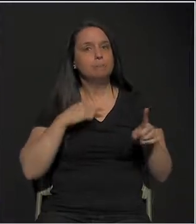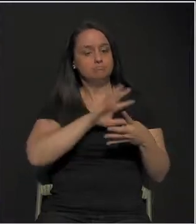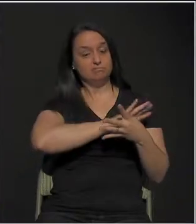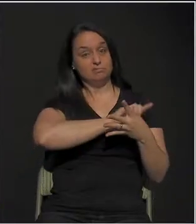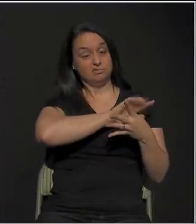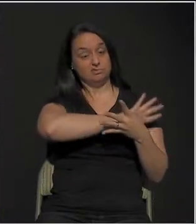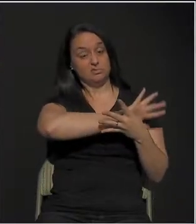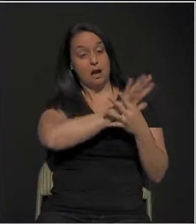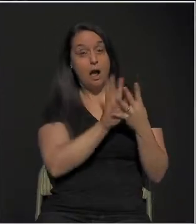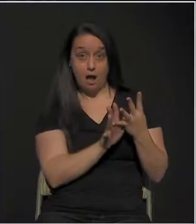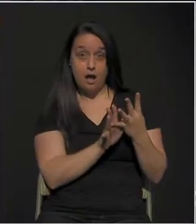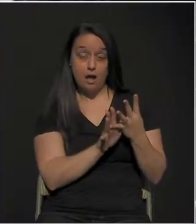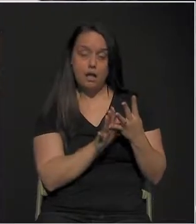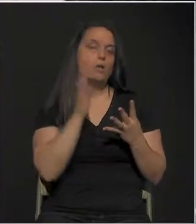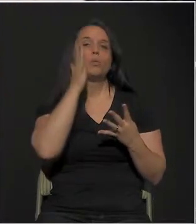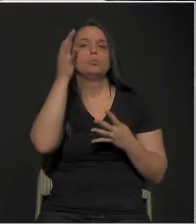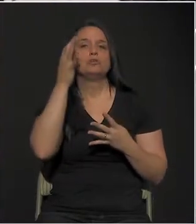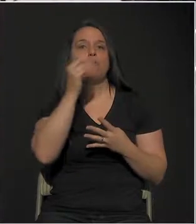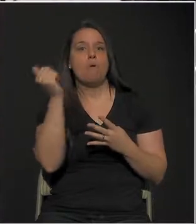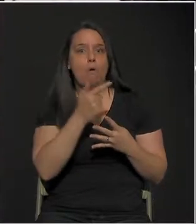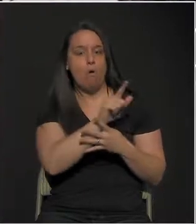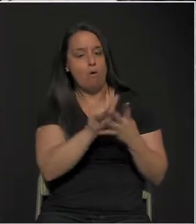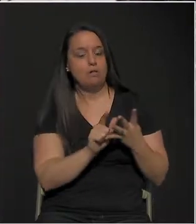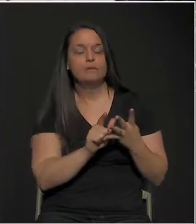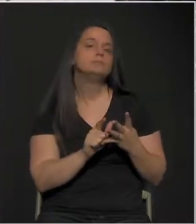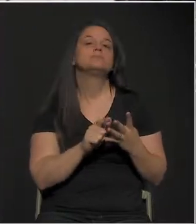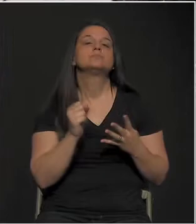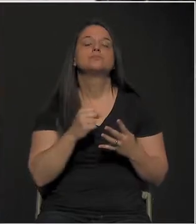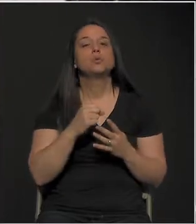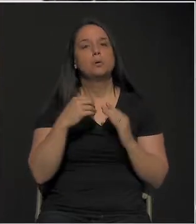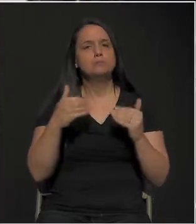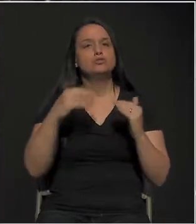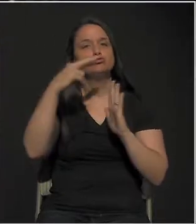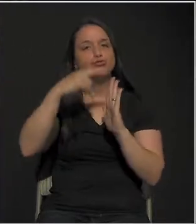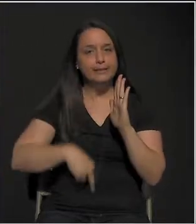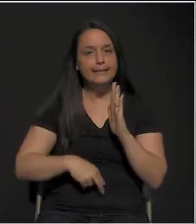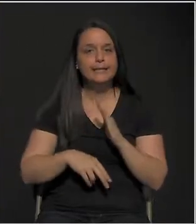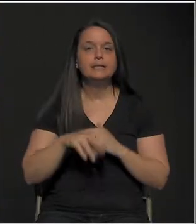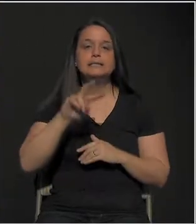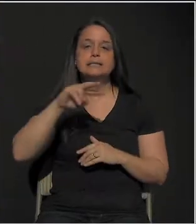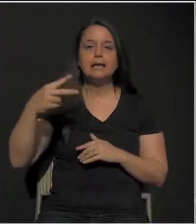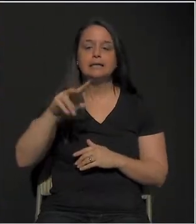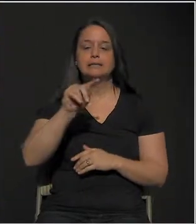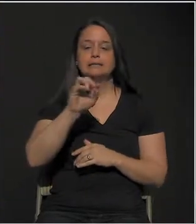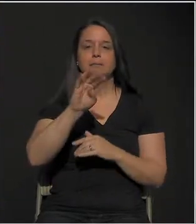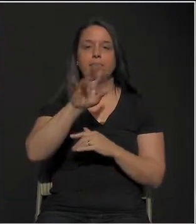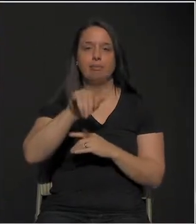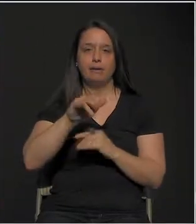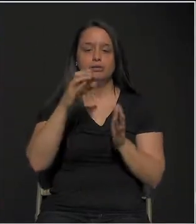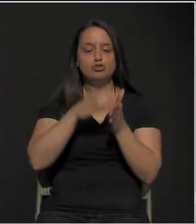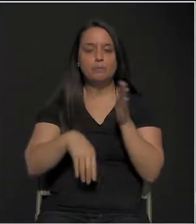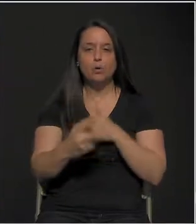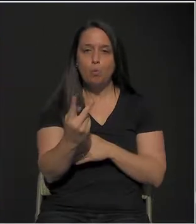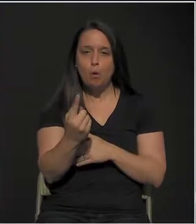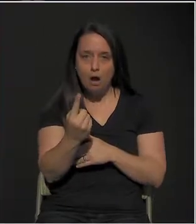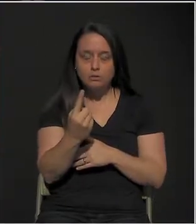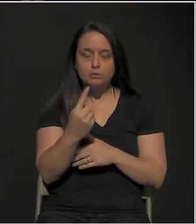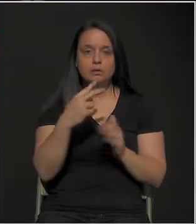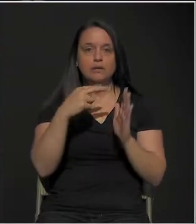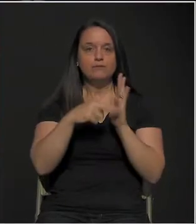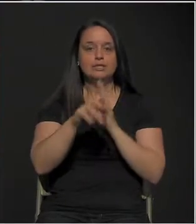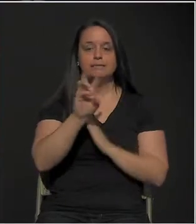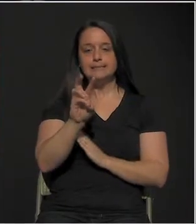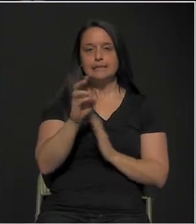thing, and I'm going to have to go kind of quickly through it. So let's read the text. Let's go to 2 Timothy chapter 1, verses 6